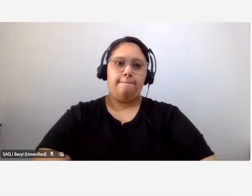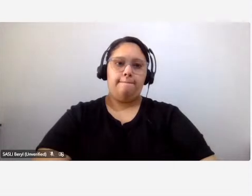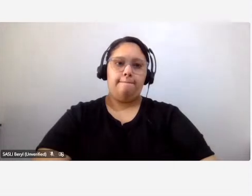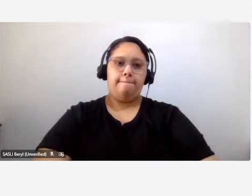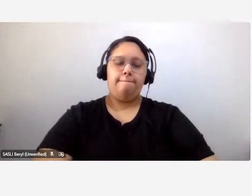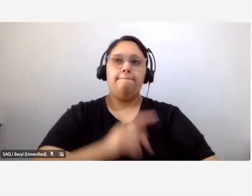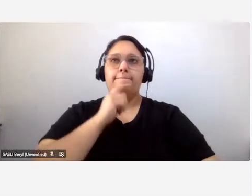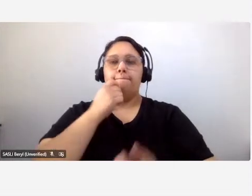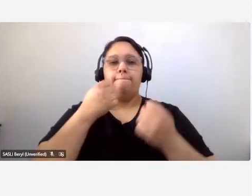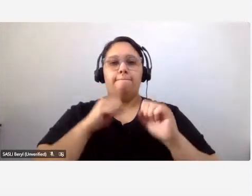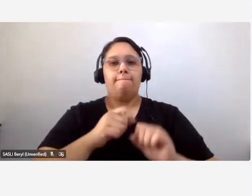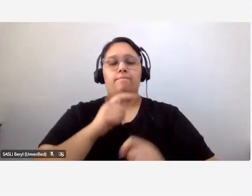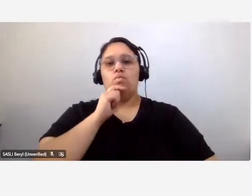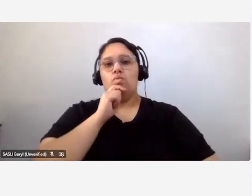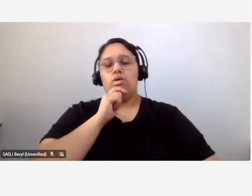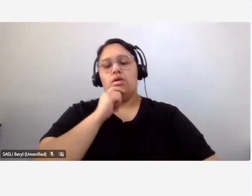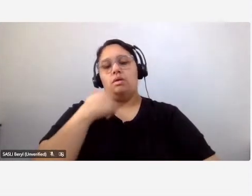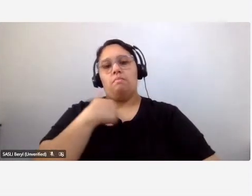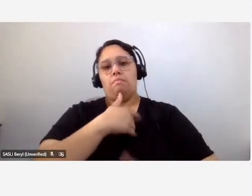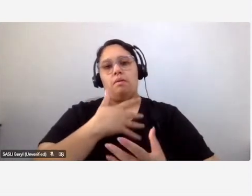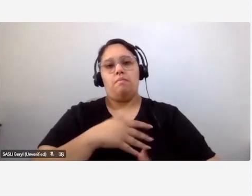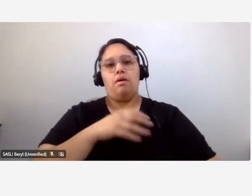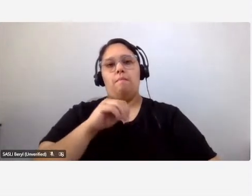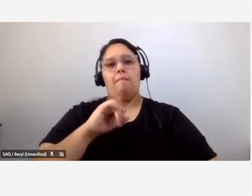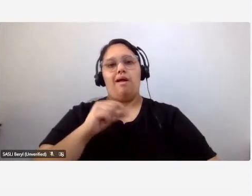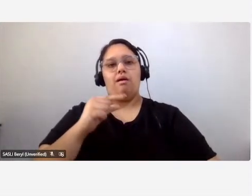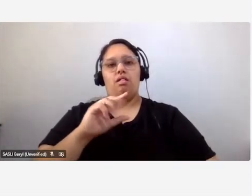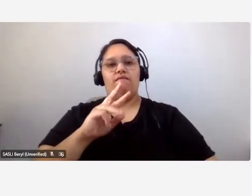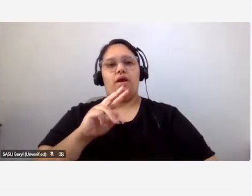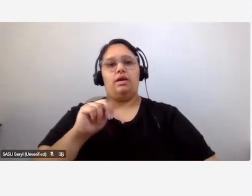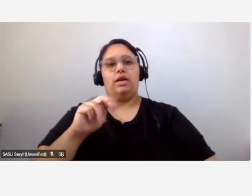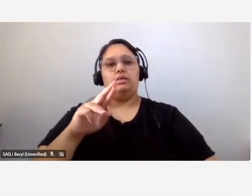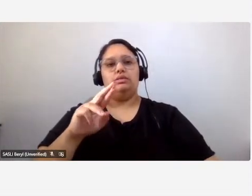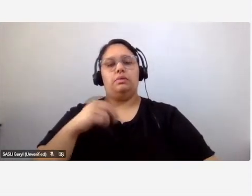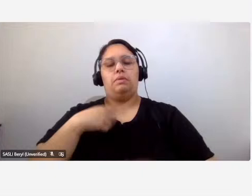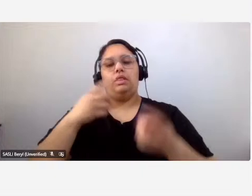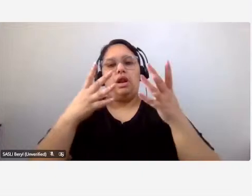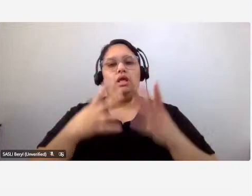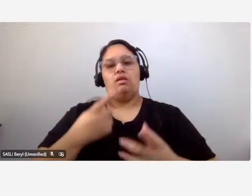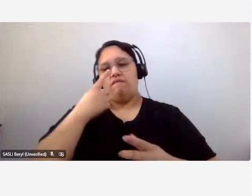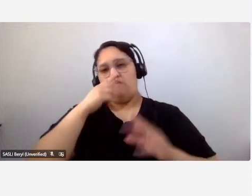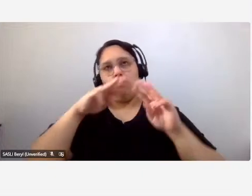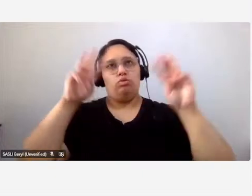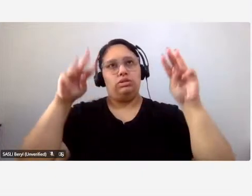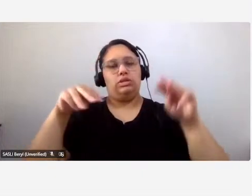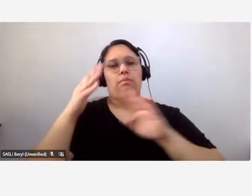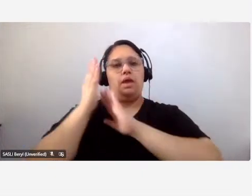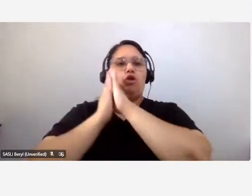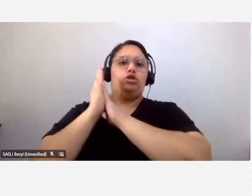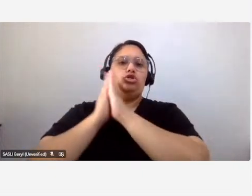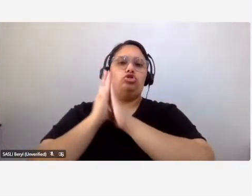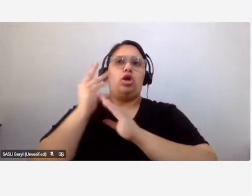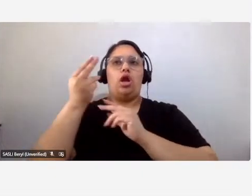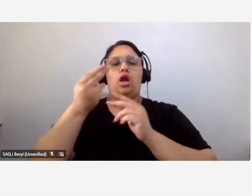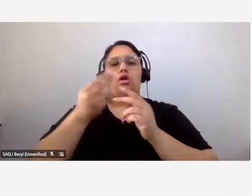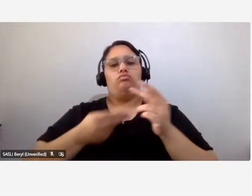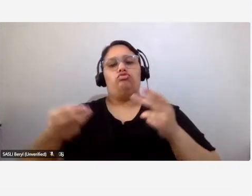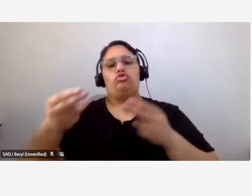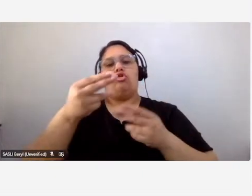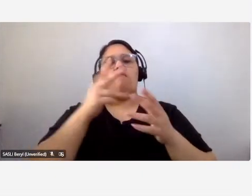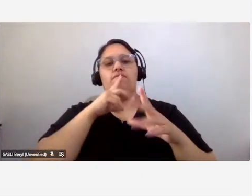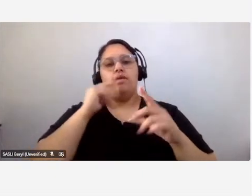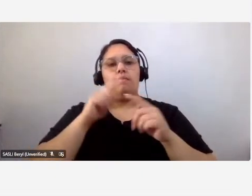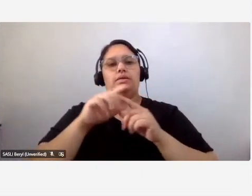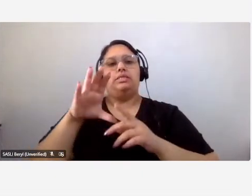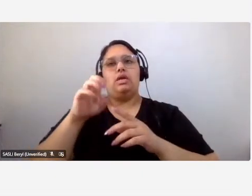Good morning, Chair. Good morning, members. Michael Janssen van Rensburg. I'm the Director for Museums, Heritage and Geographical Names, and also the CEO for Heritage